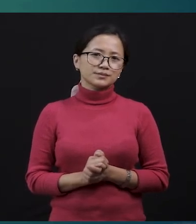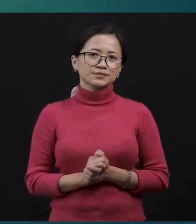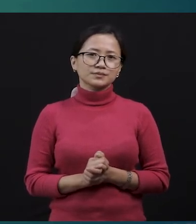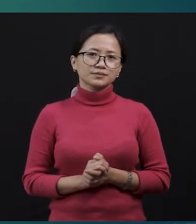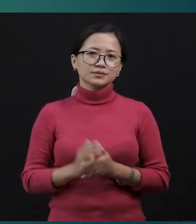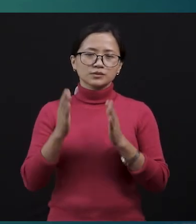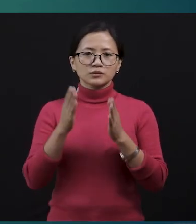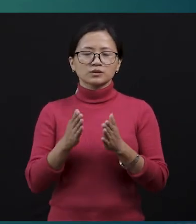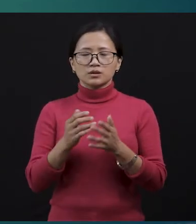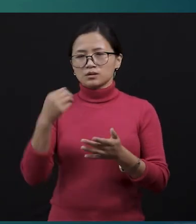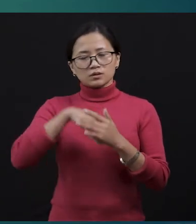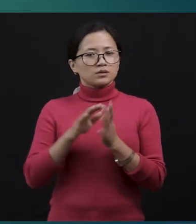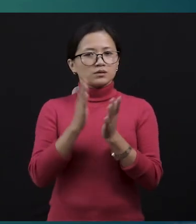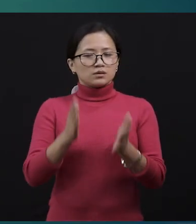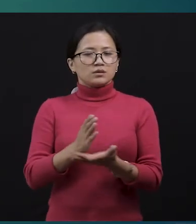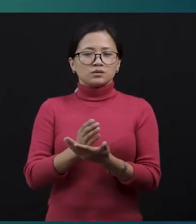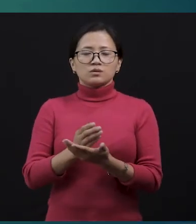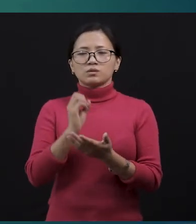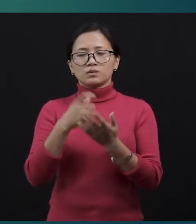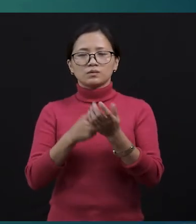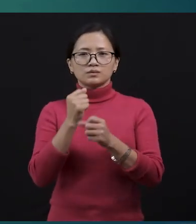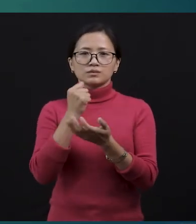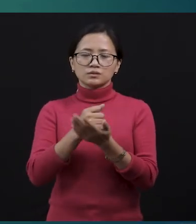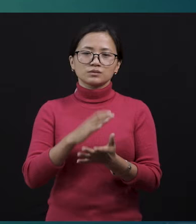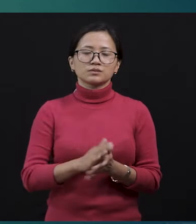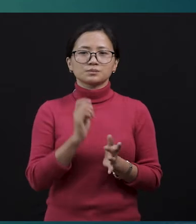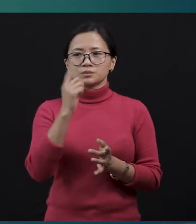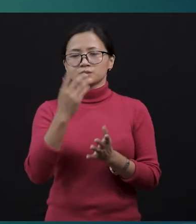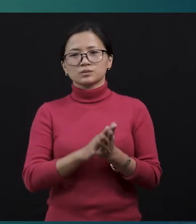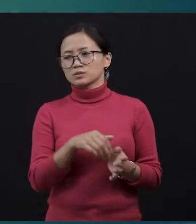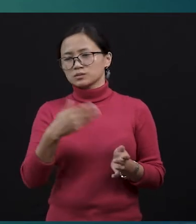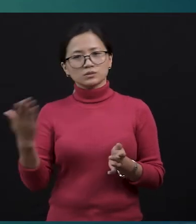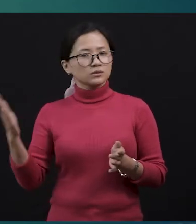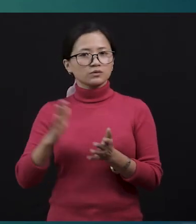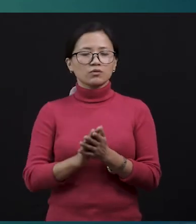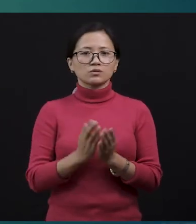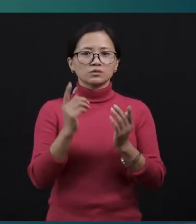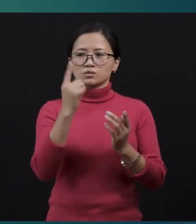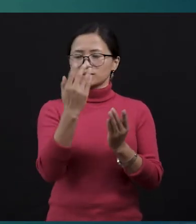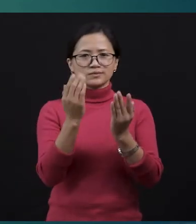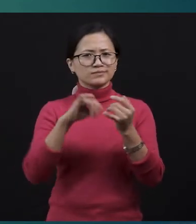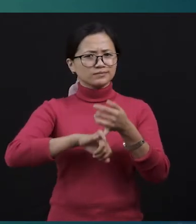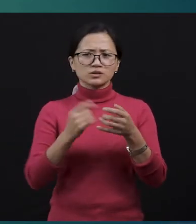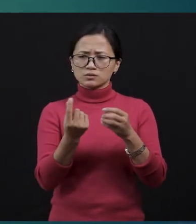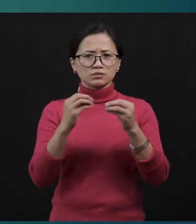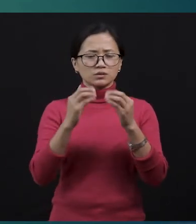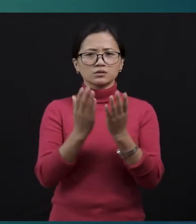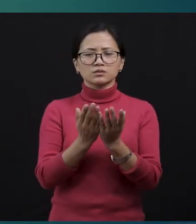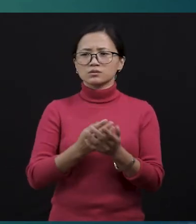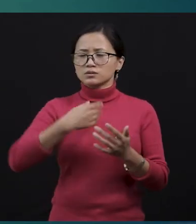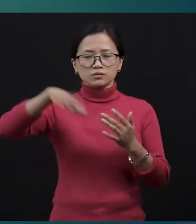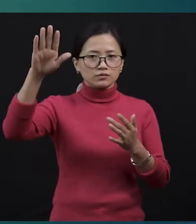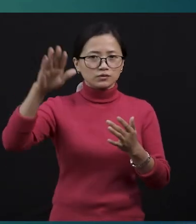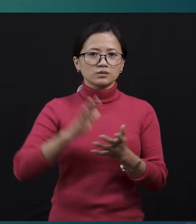in order to be an astronaut, you cannot just read on one subject and go for that. For some other works, maybe a